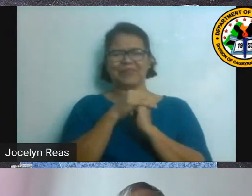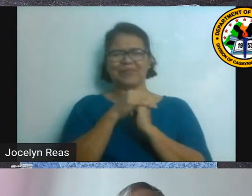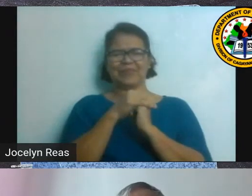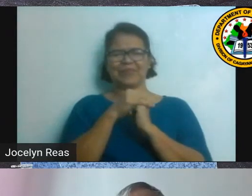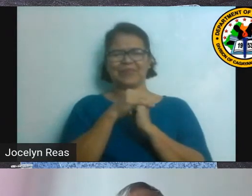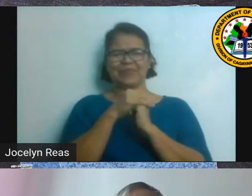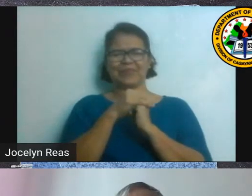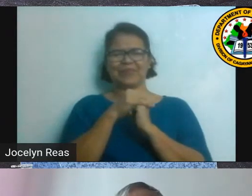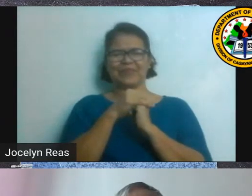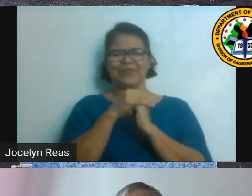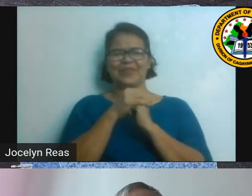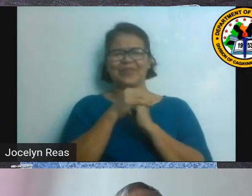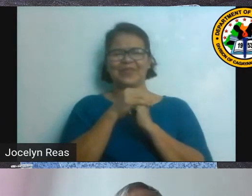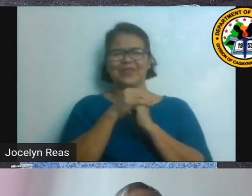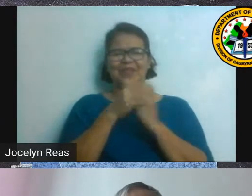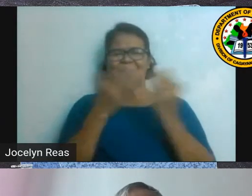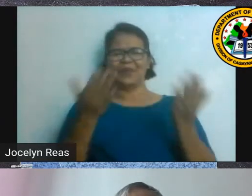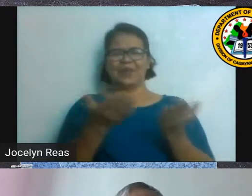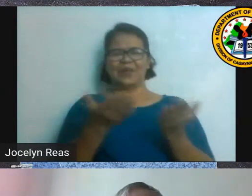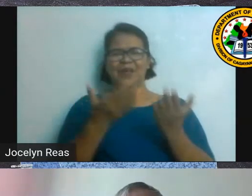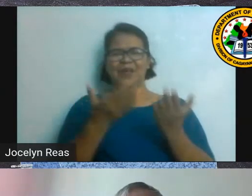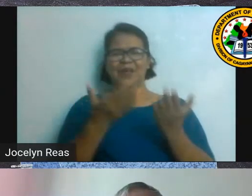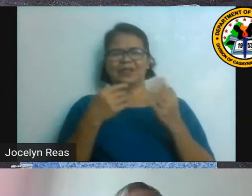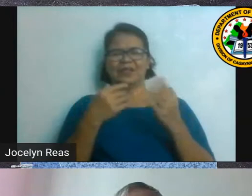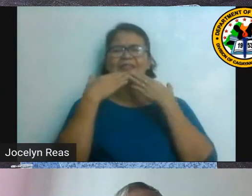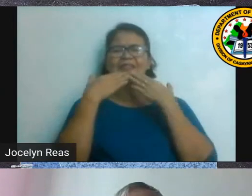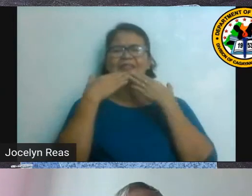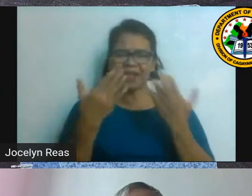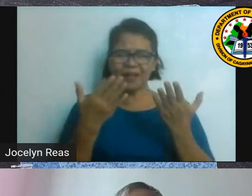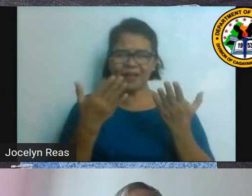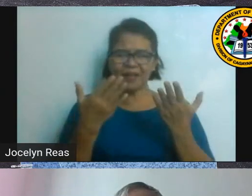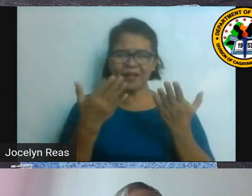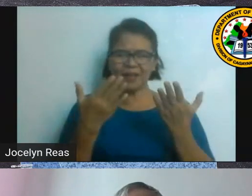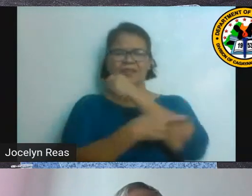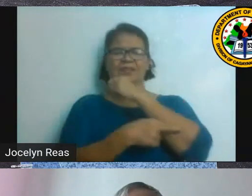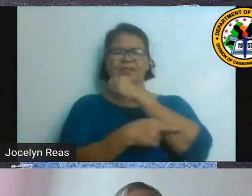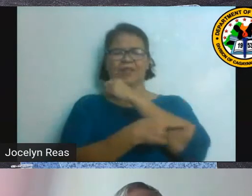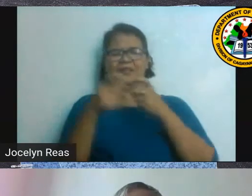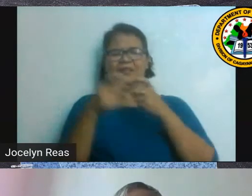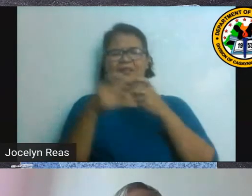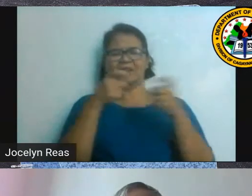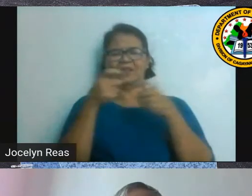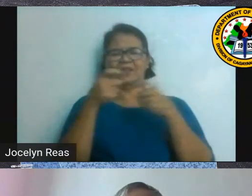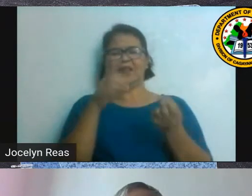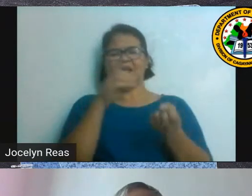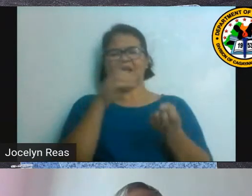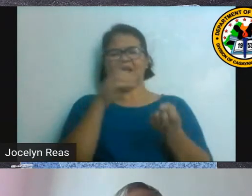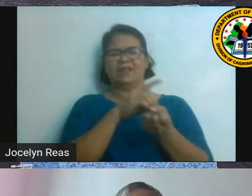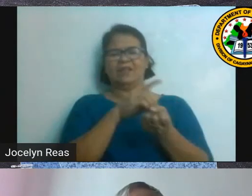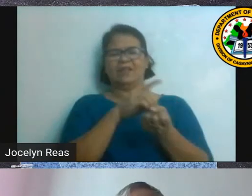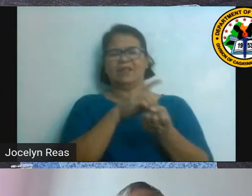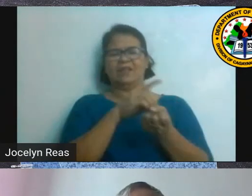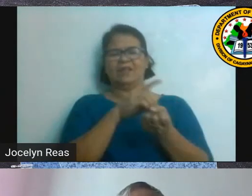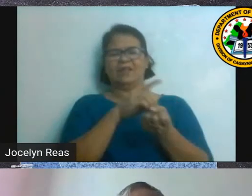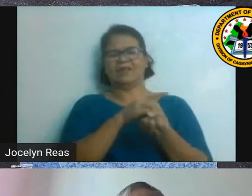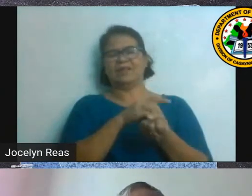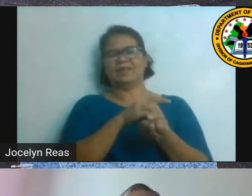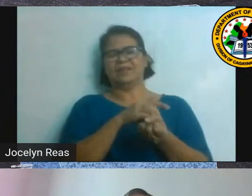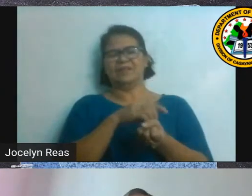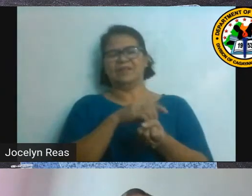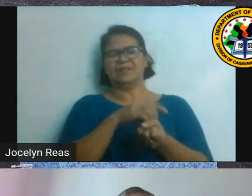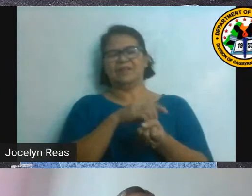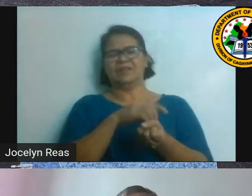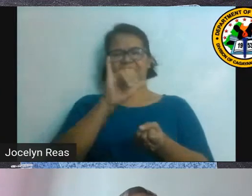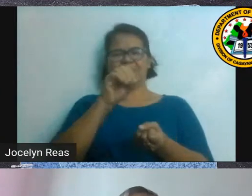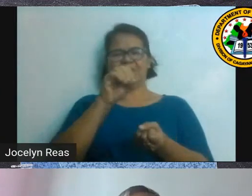our regional director, Dr. Arturo B. Bayucot, for allowing us to broadcast here in the regional office,